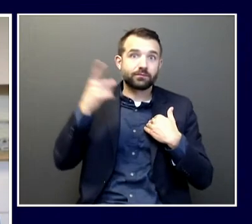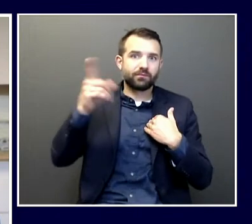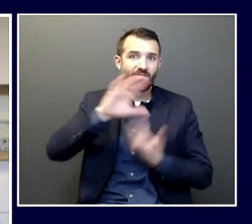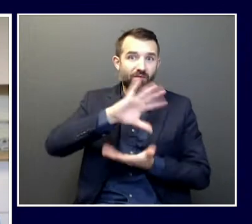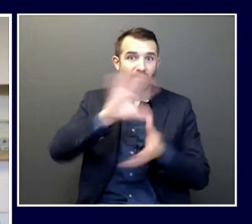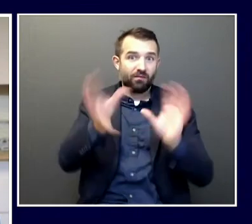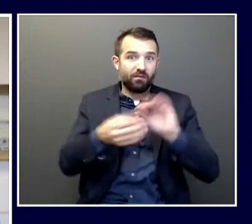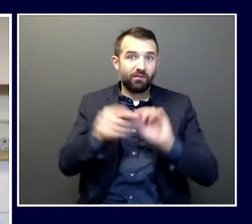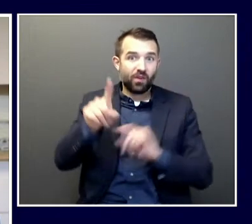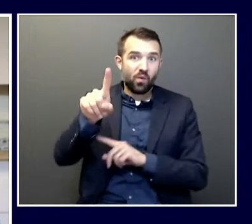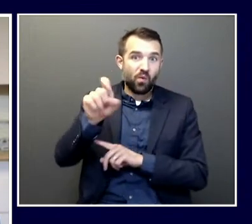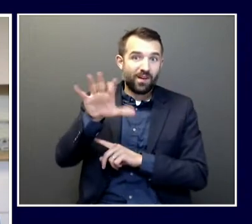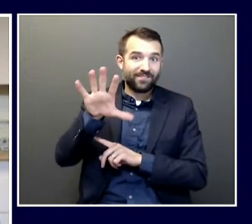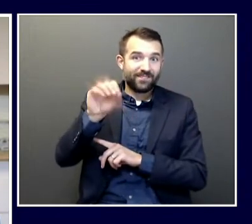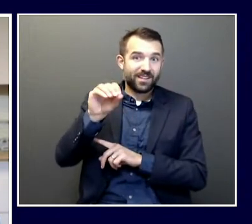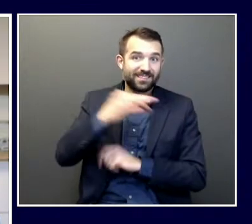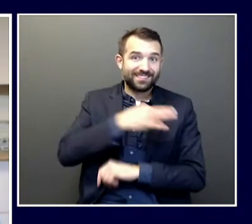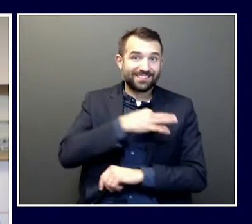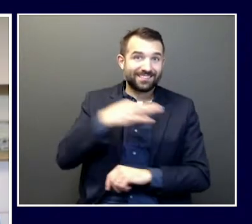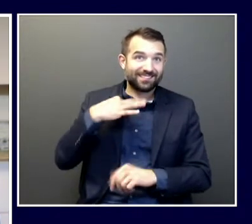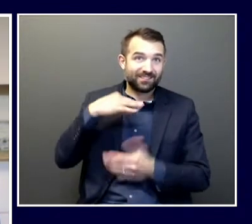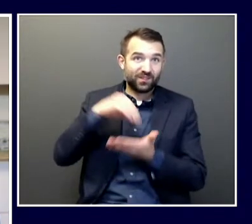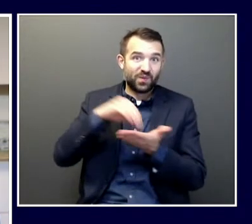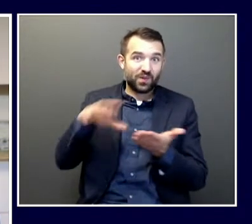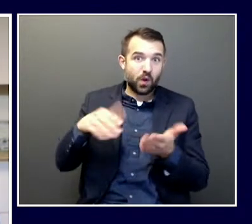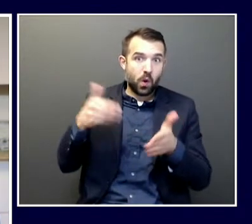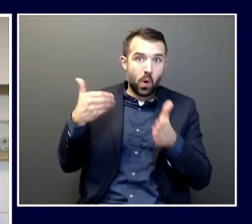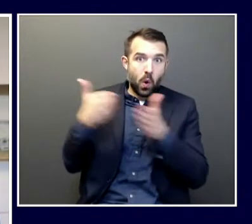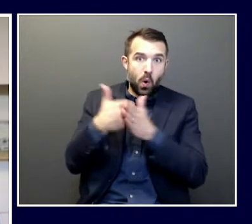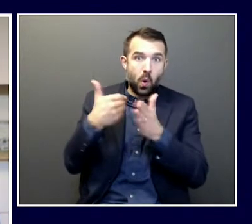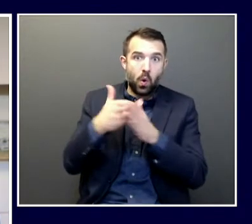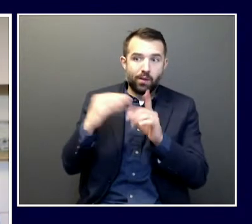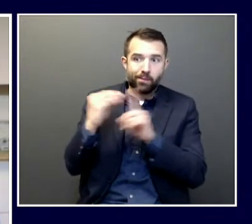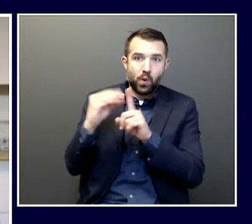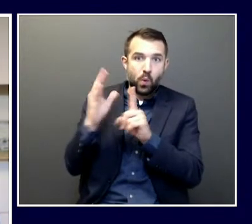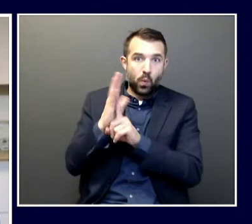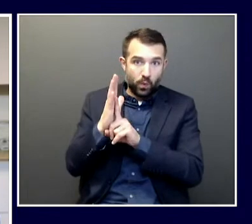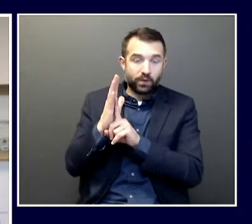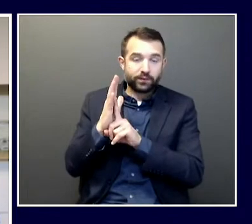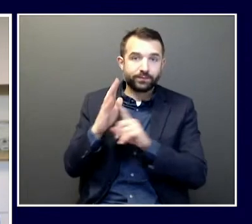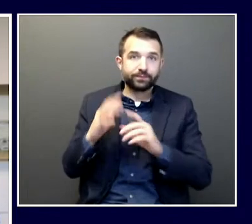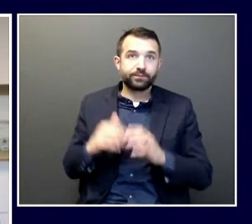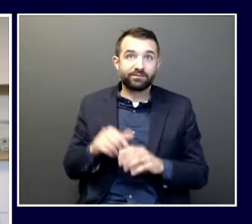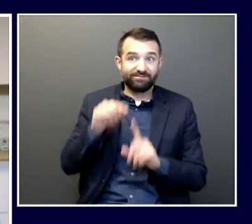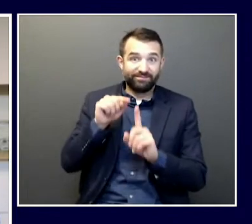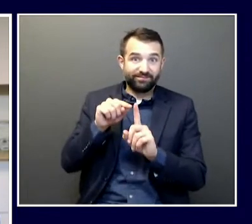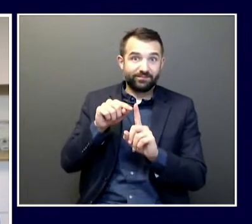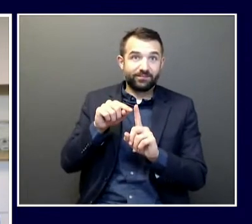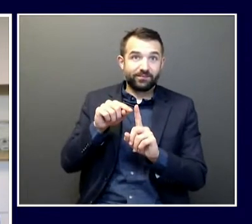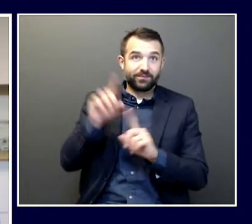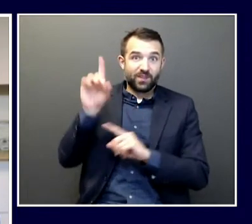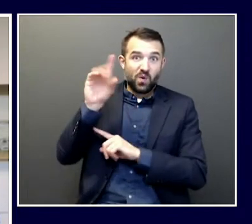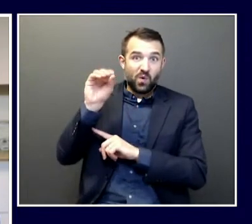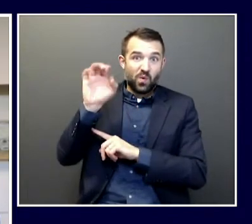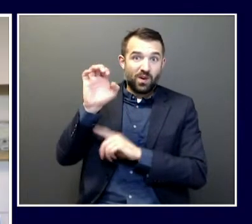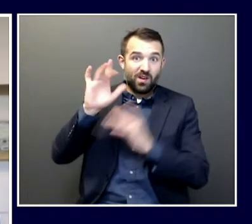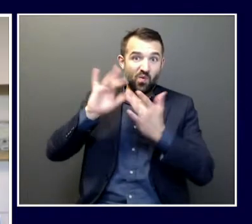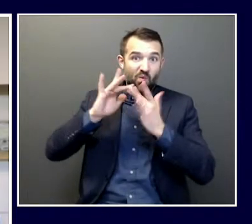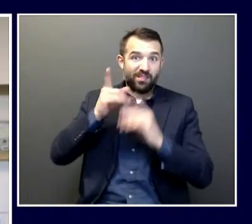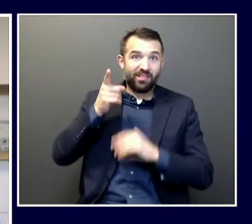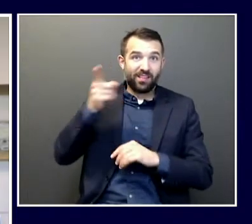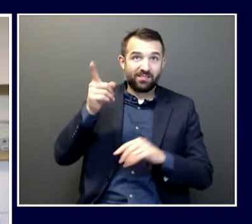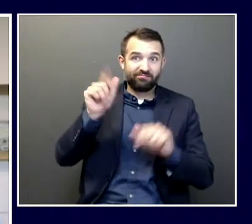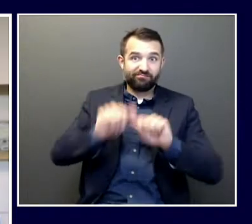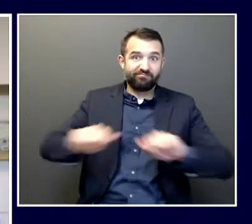close contacts. It's listed on the DOE website as an outbreak. And he would like to know how many of the positive